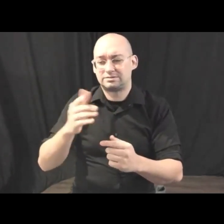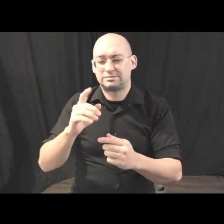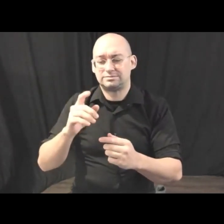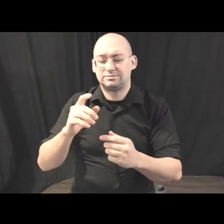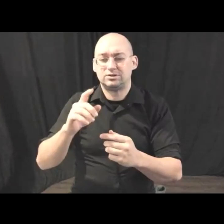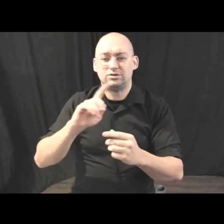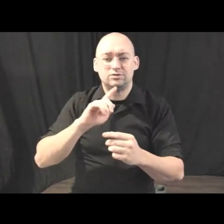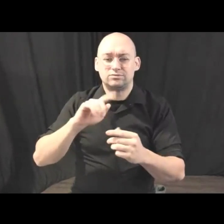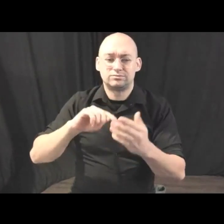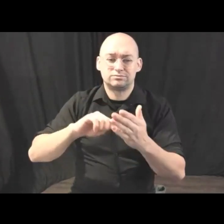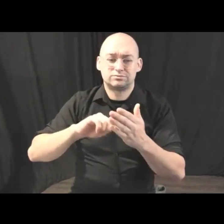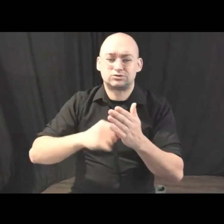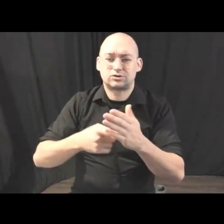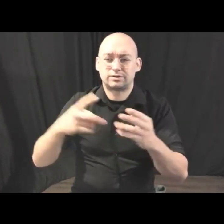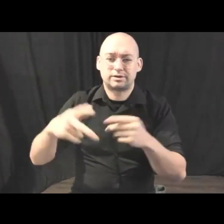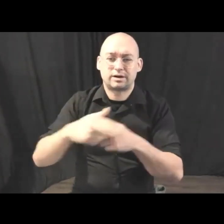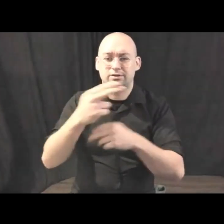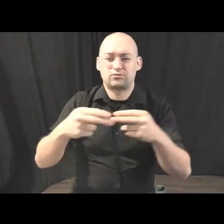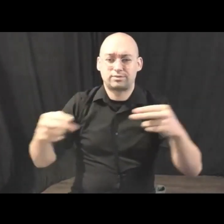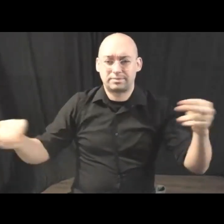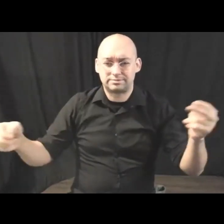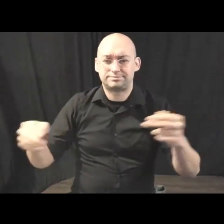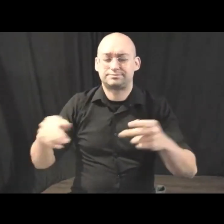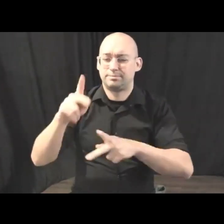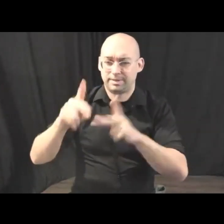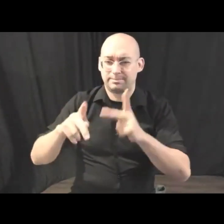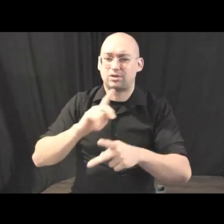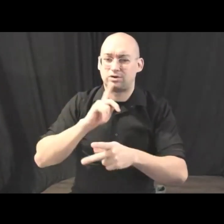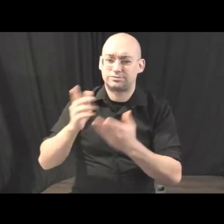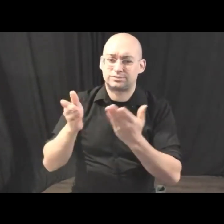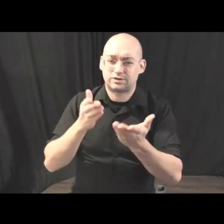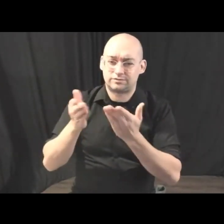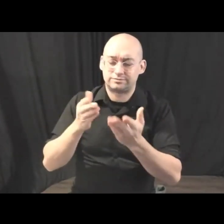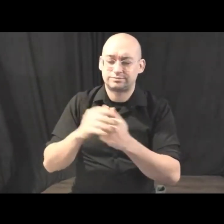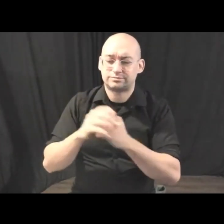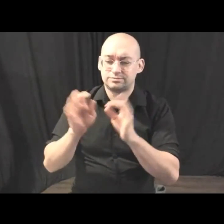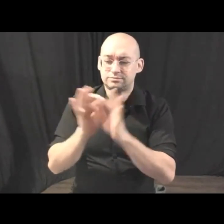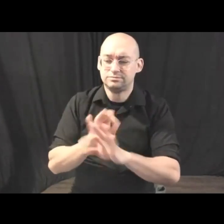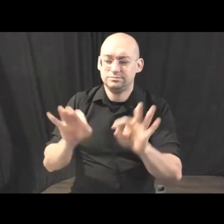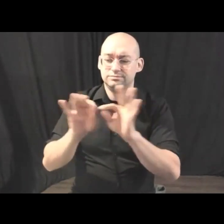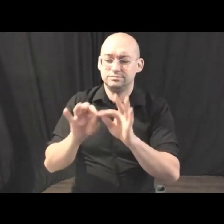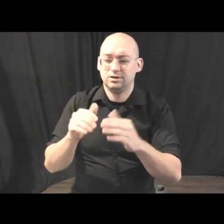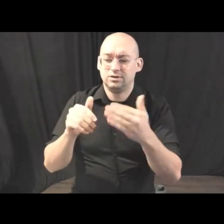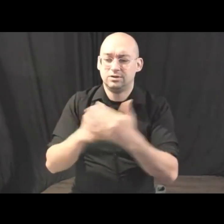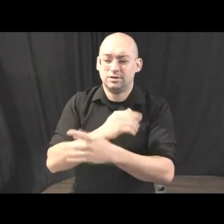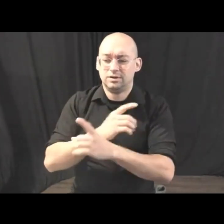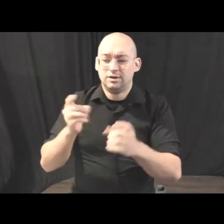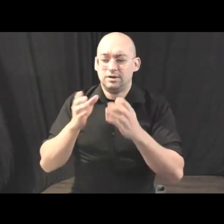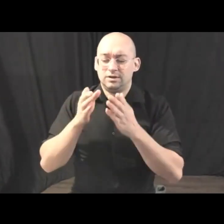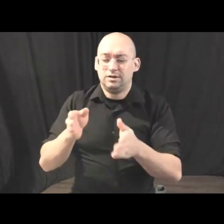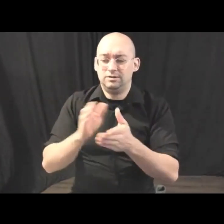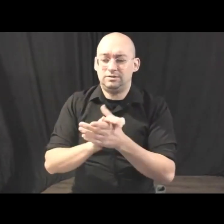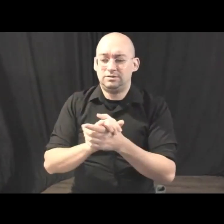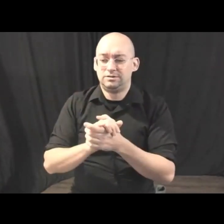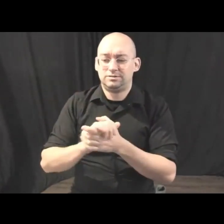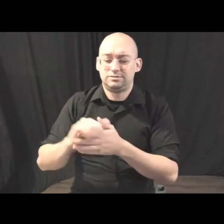happening, and people are getting served, most importantly, in new and different ways that they have. Also, of course, making